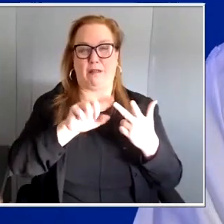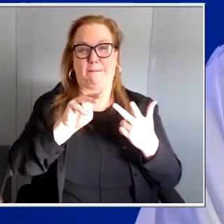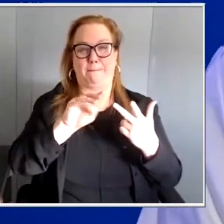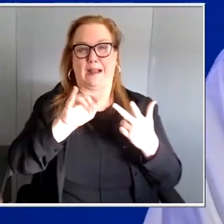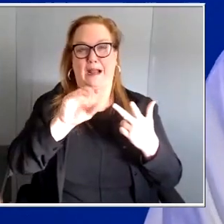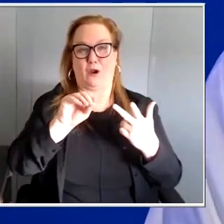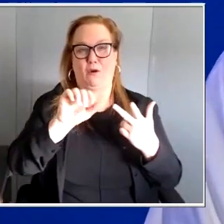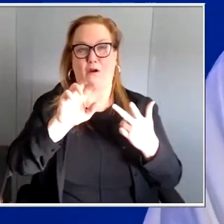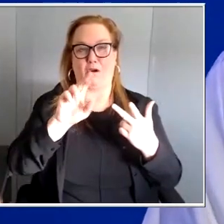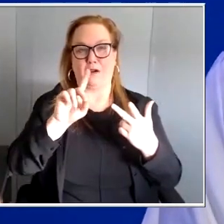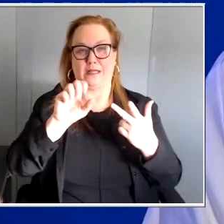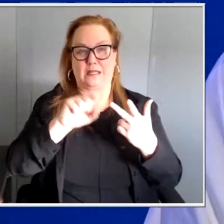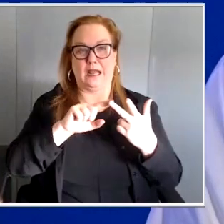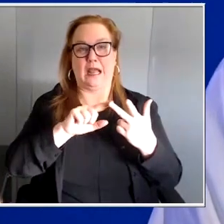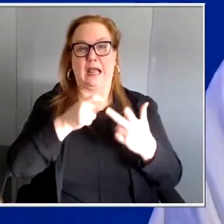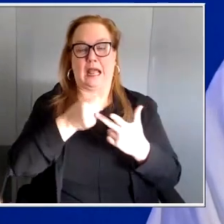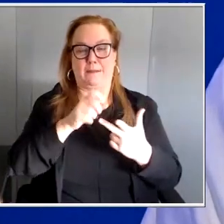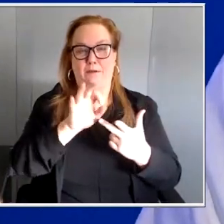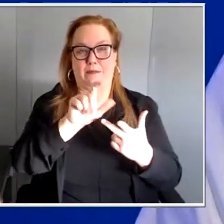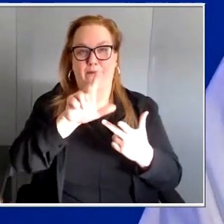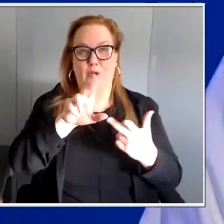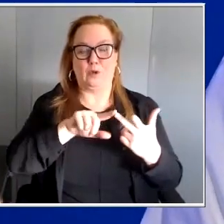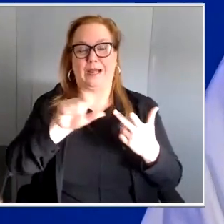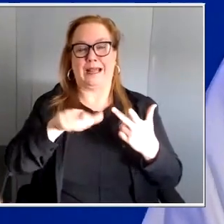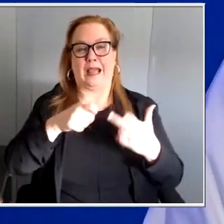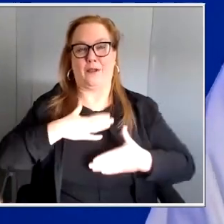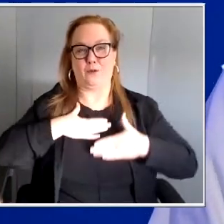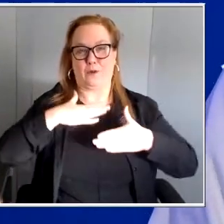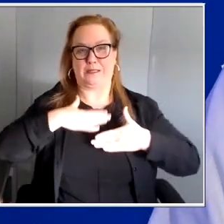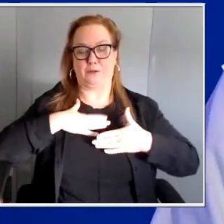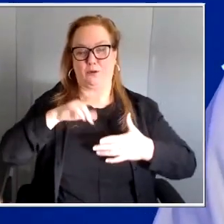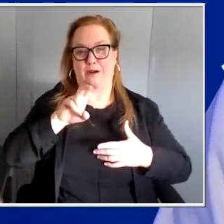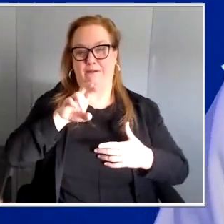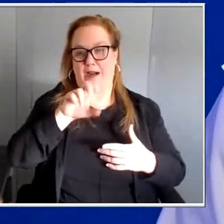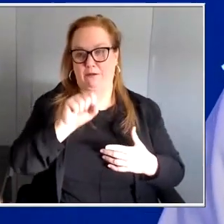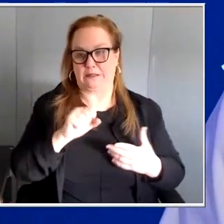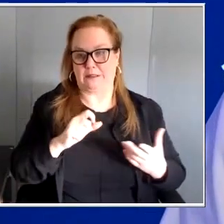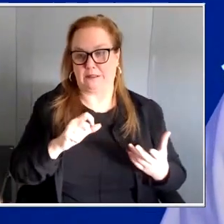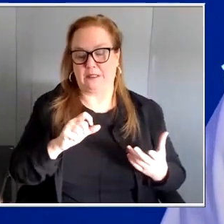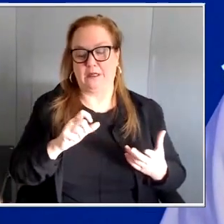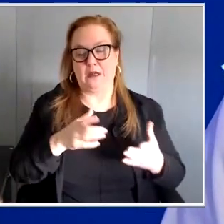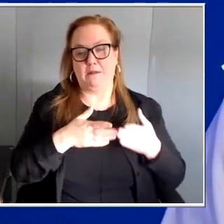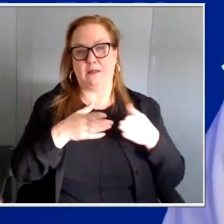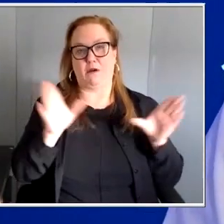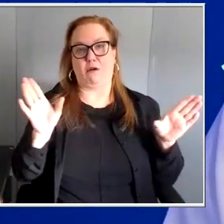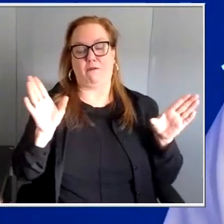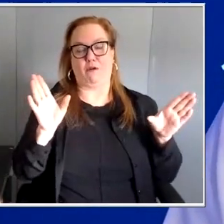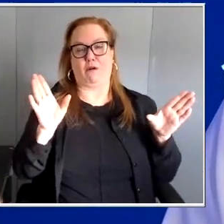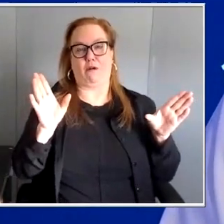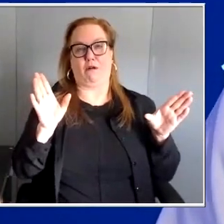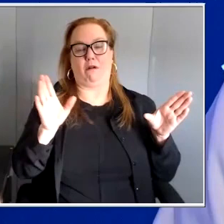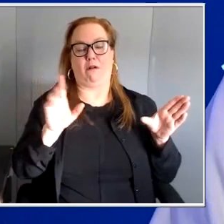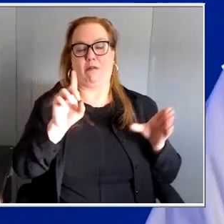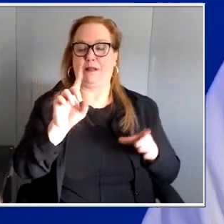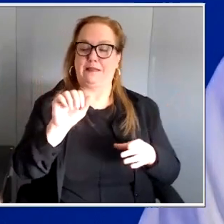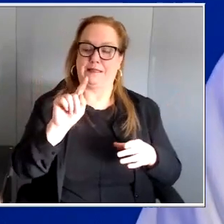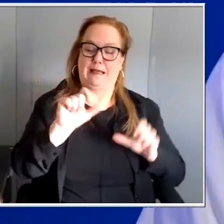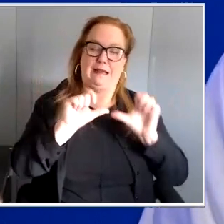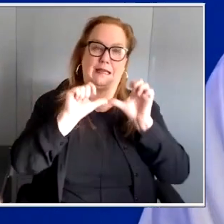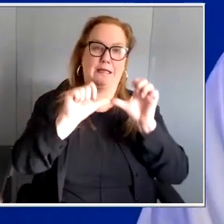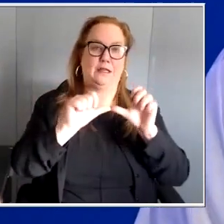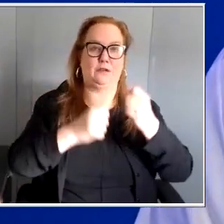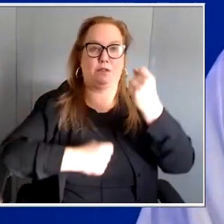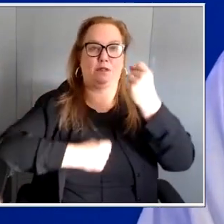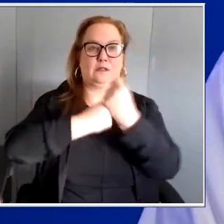with influenza and other respiratory viruses, unfortunately. But the overwhelming majority of the data continue to support that the vaccine is